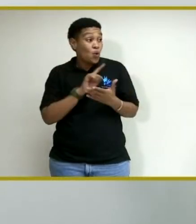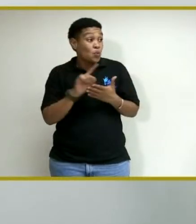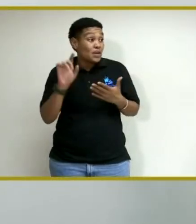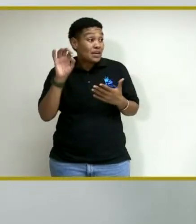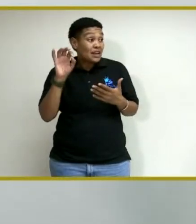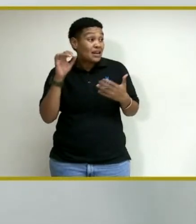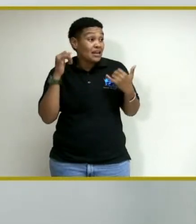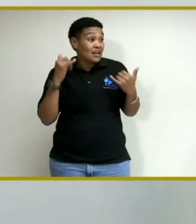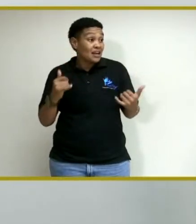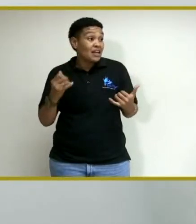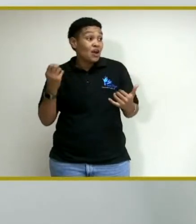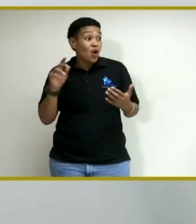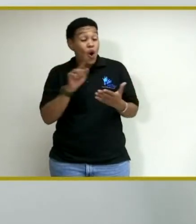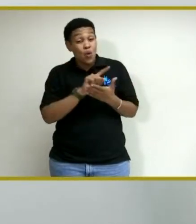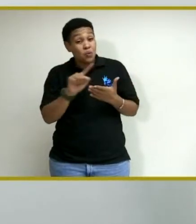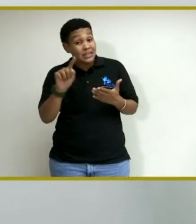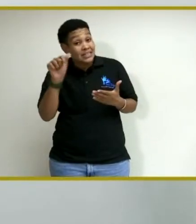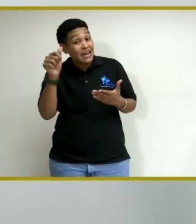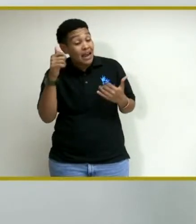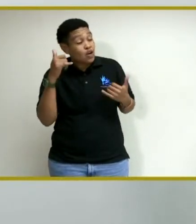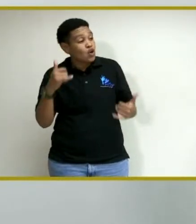9 or week 10,